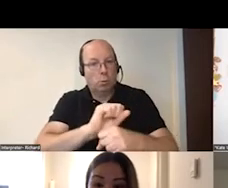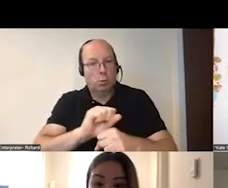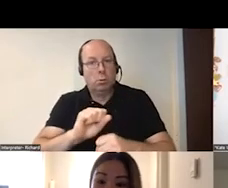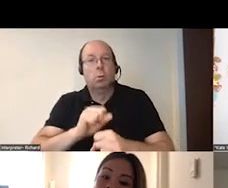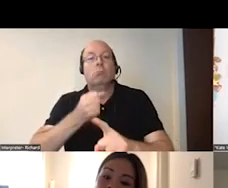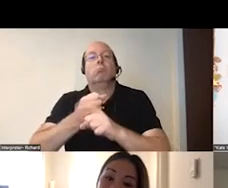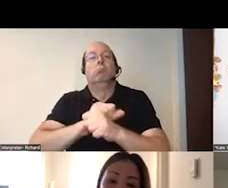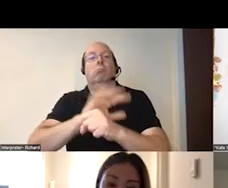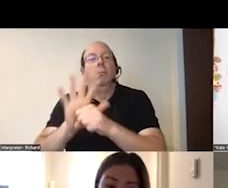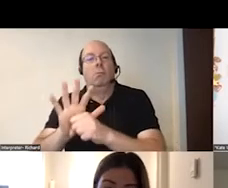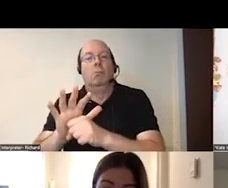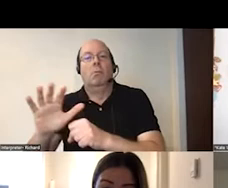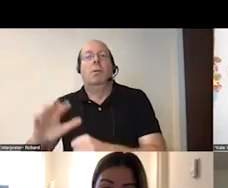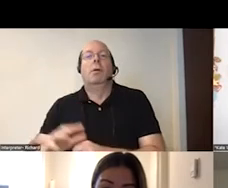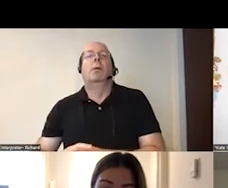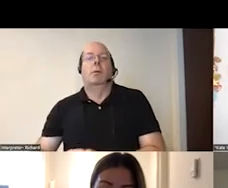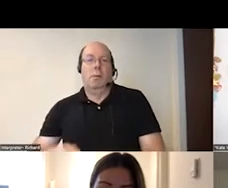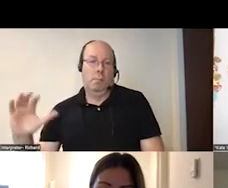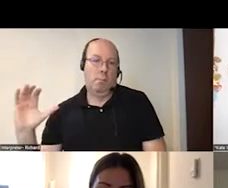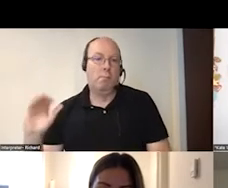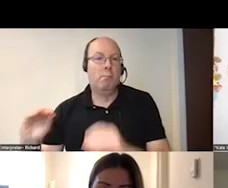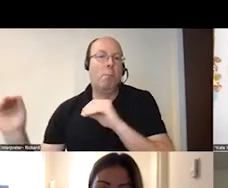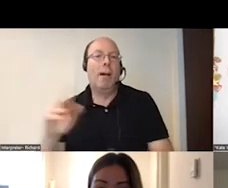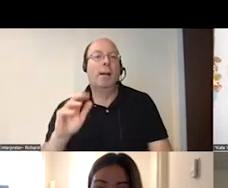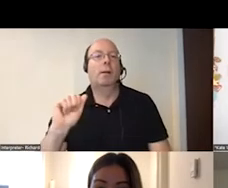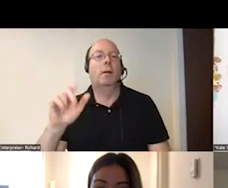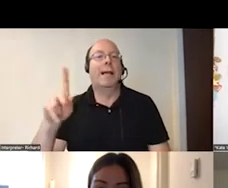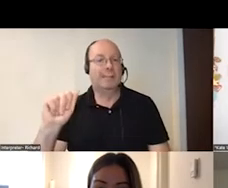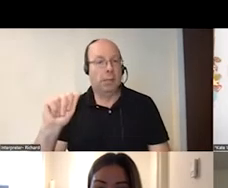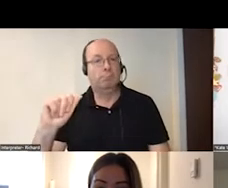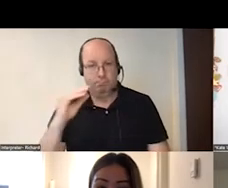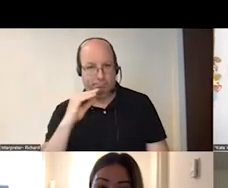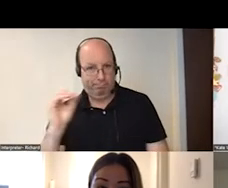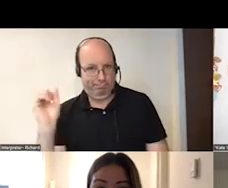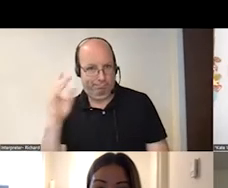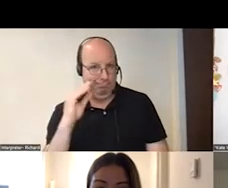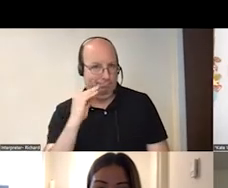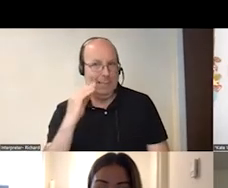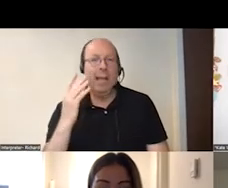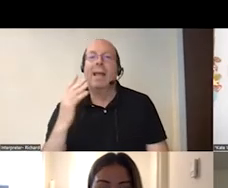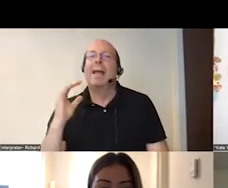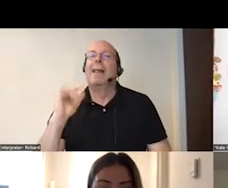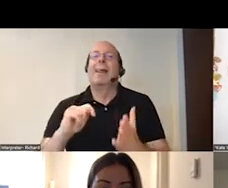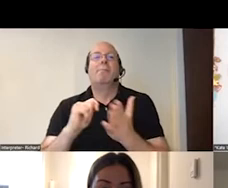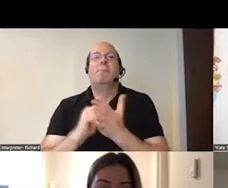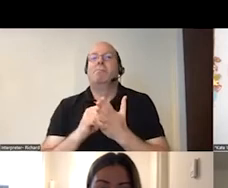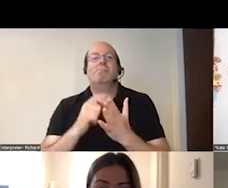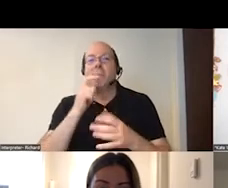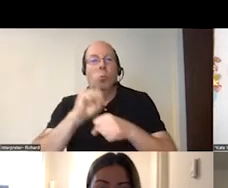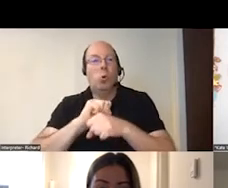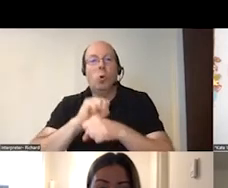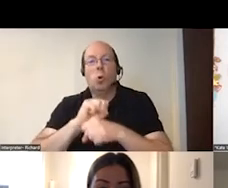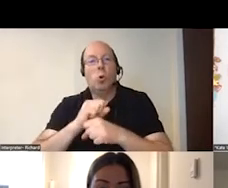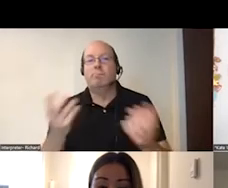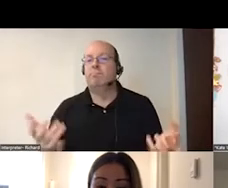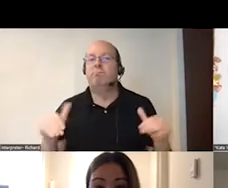I actually ended up moving back to Alaska. And then at that point, I wasn't working, and then I was seeing different,